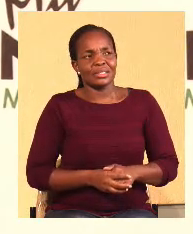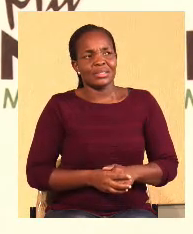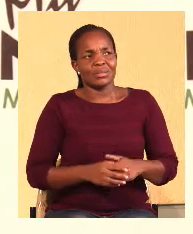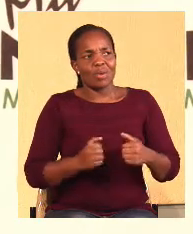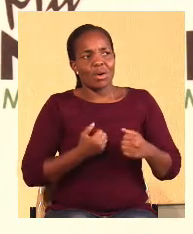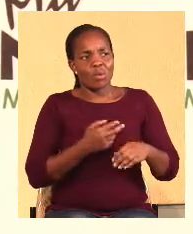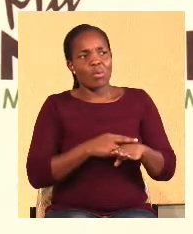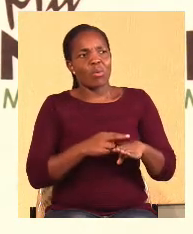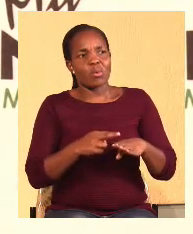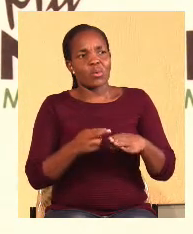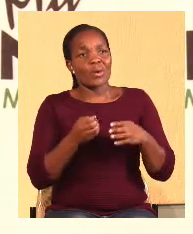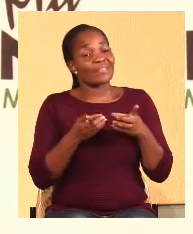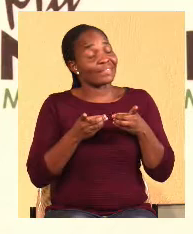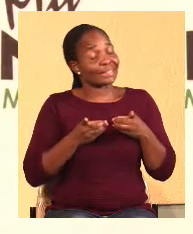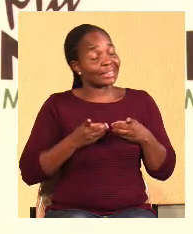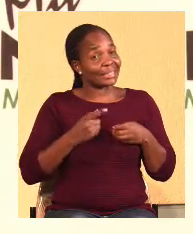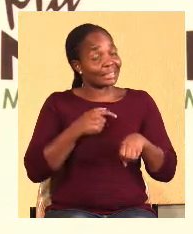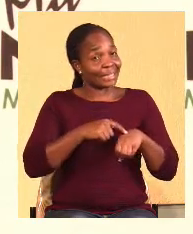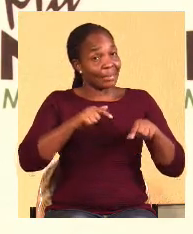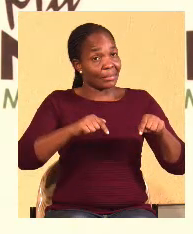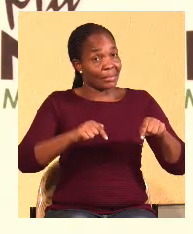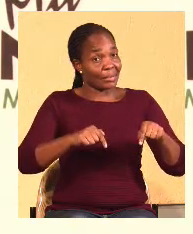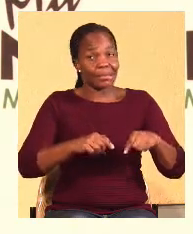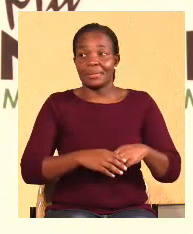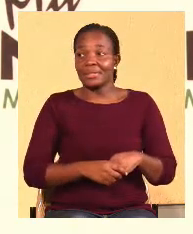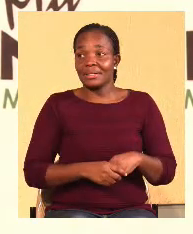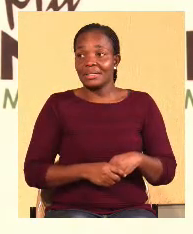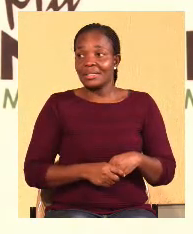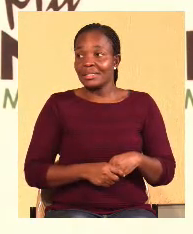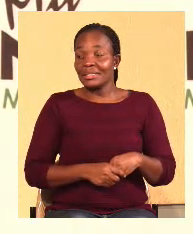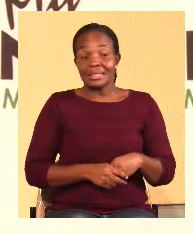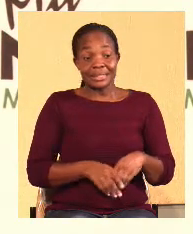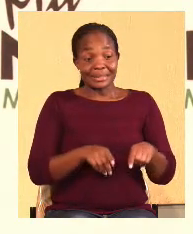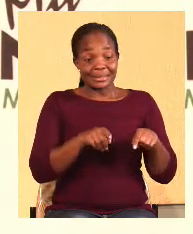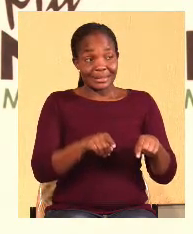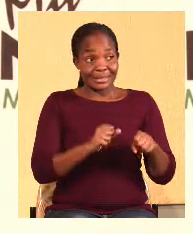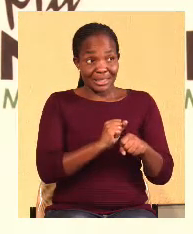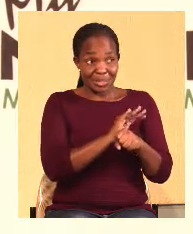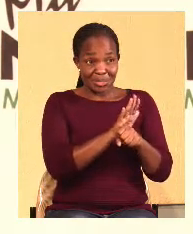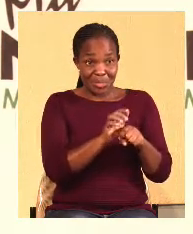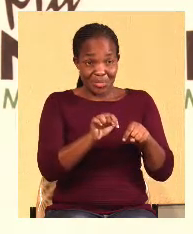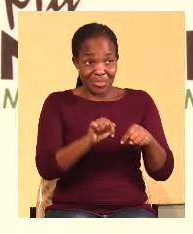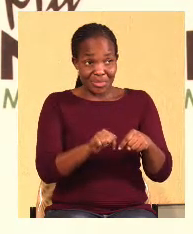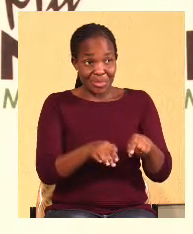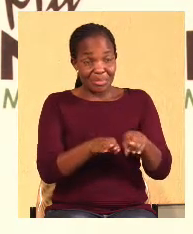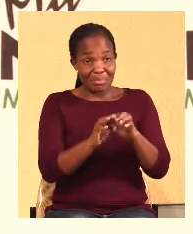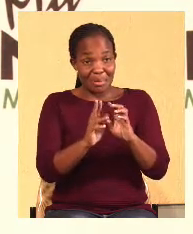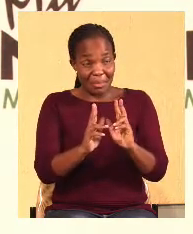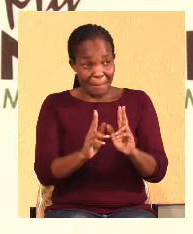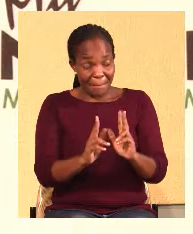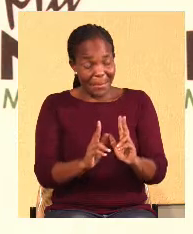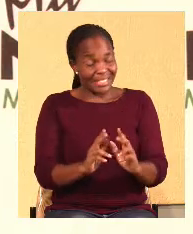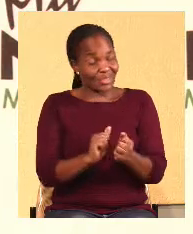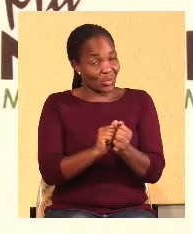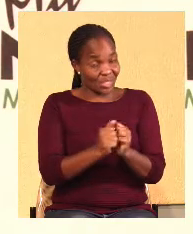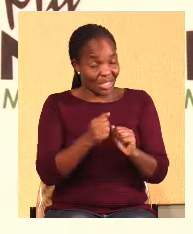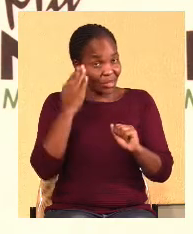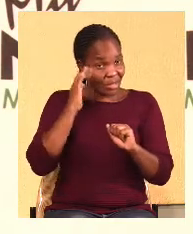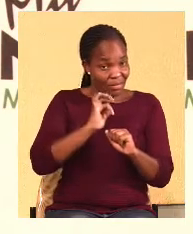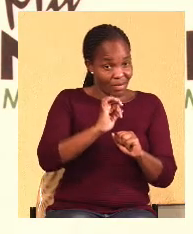faced with a very, very serious situation. And that situation has warranted the President to invoke certain provisions of the Constitution. That's